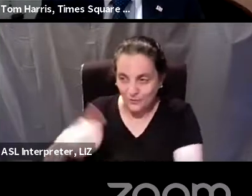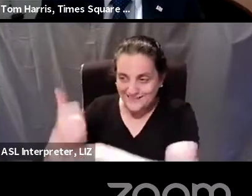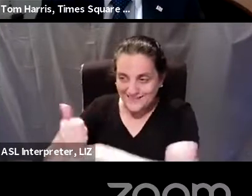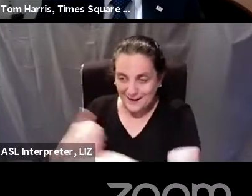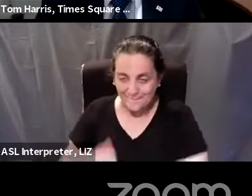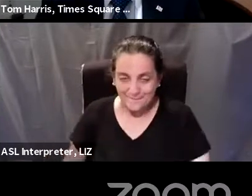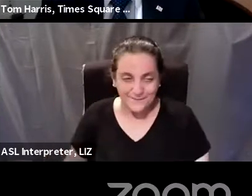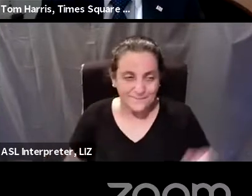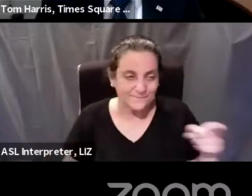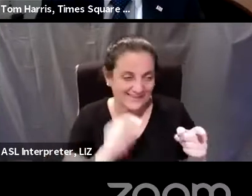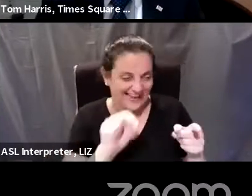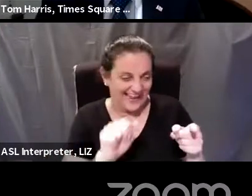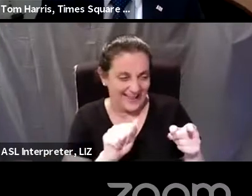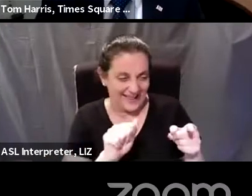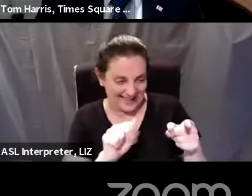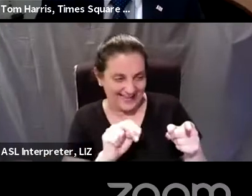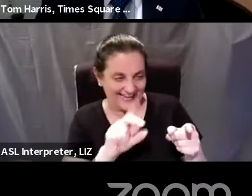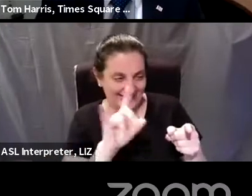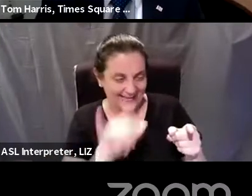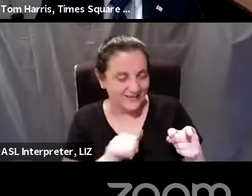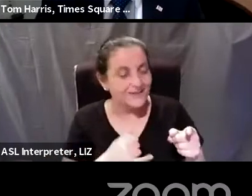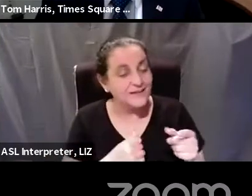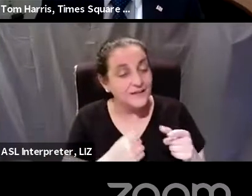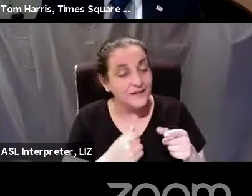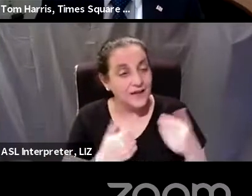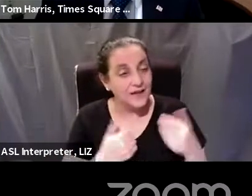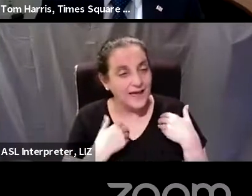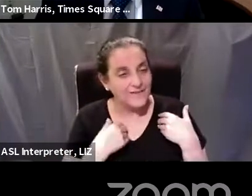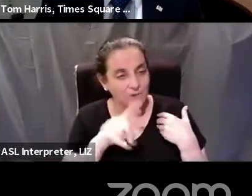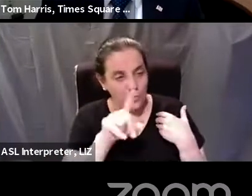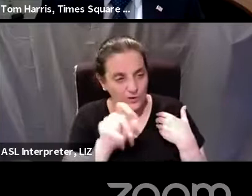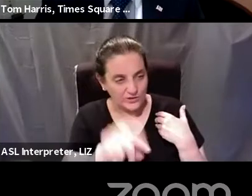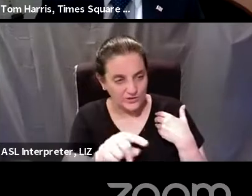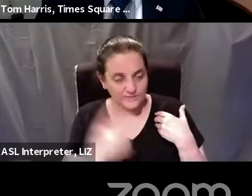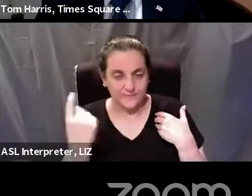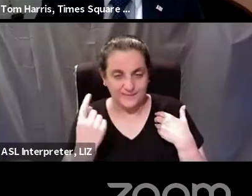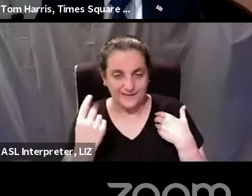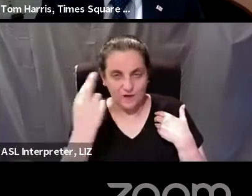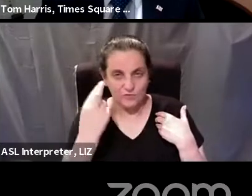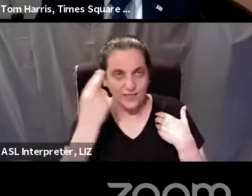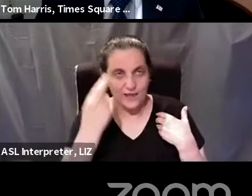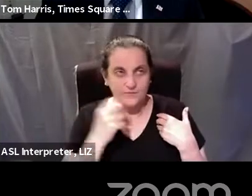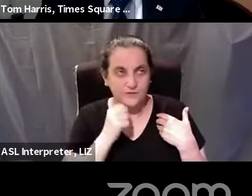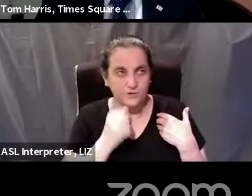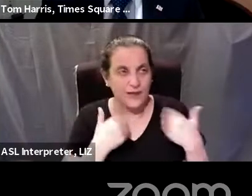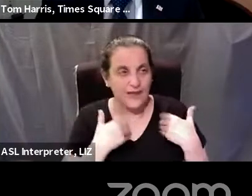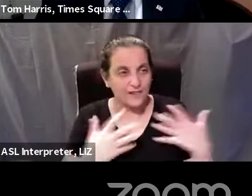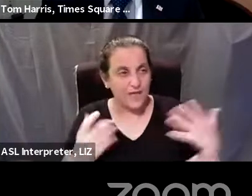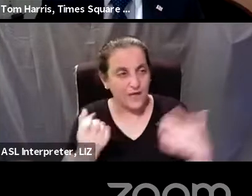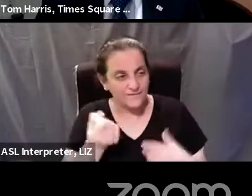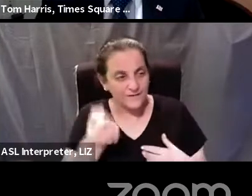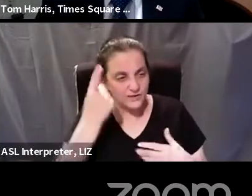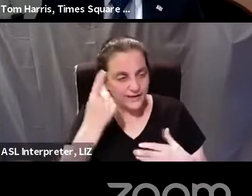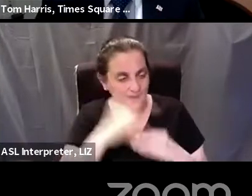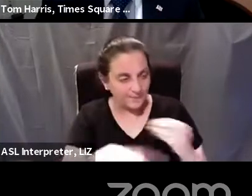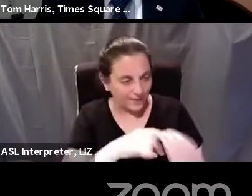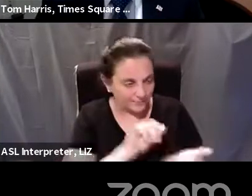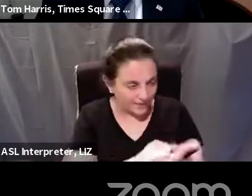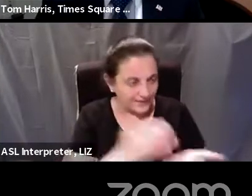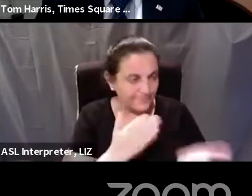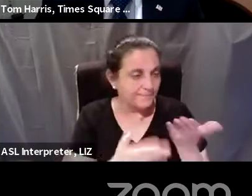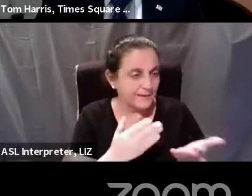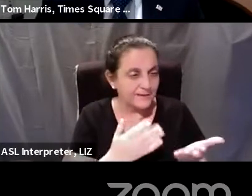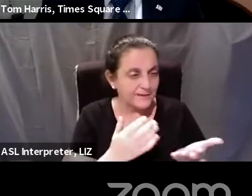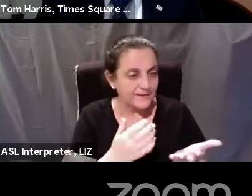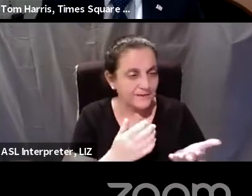Thank you. A question that, something I realized that I don't really have a clear understanding of, and maybe a lot of other people out